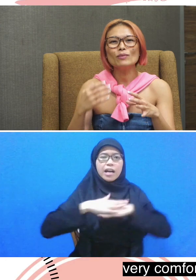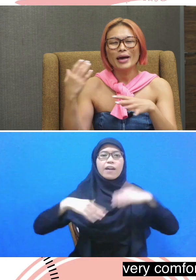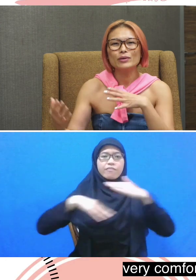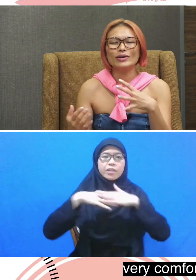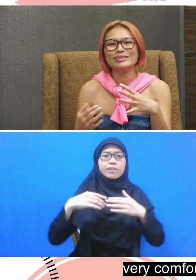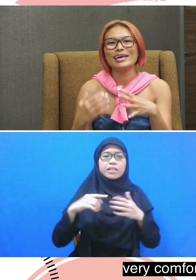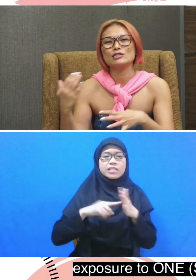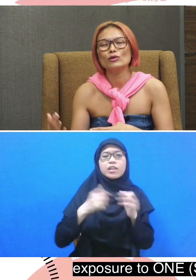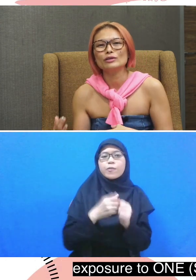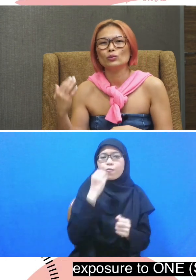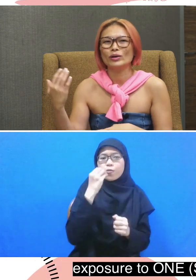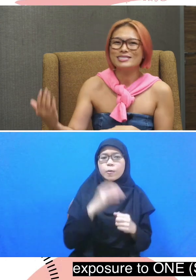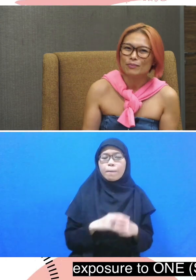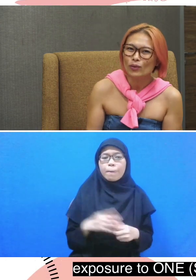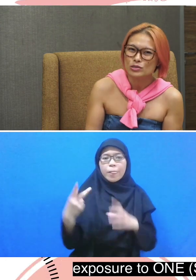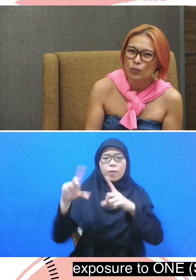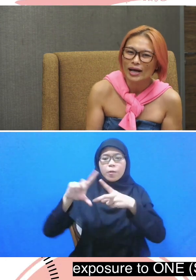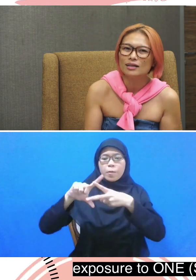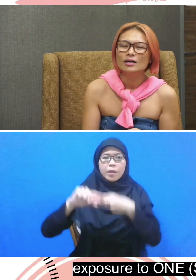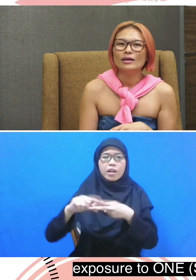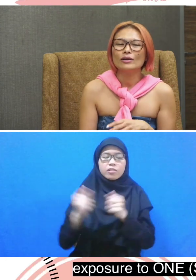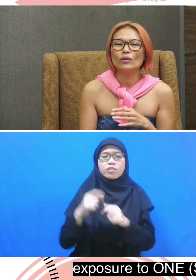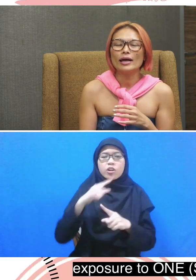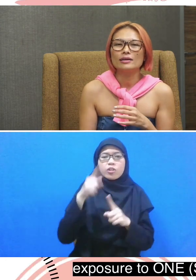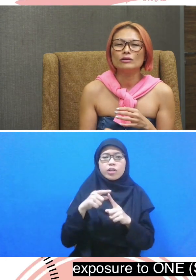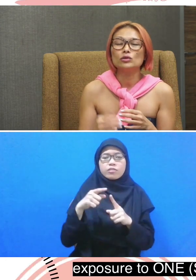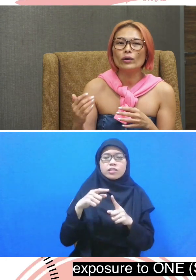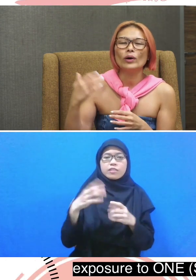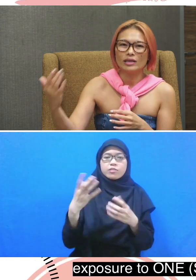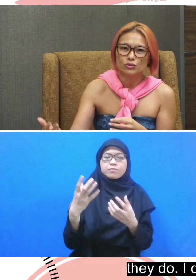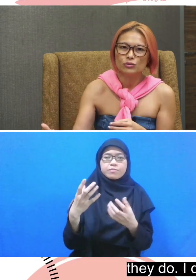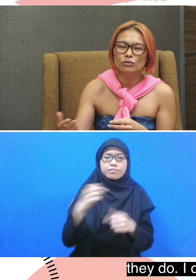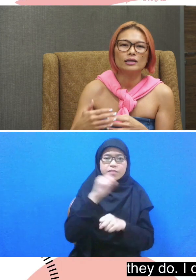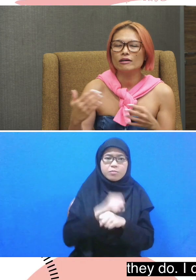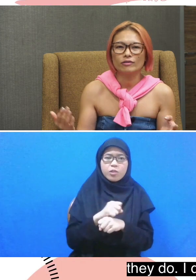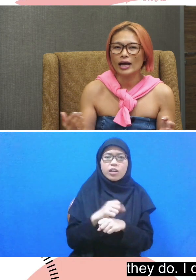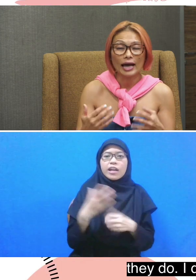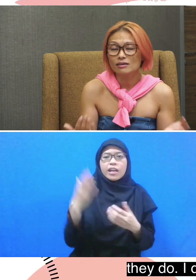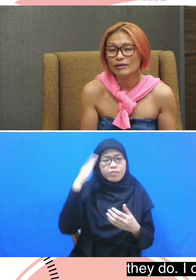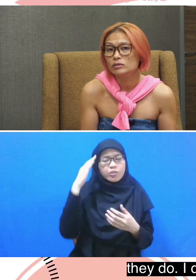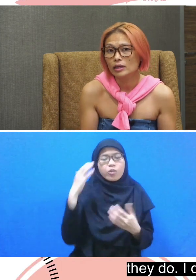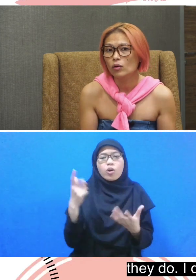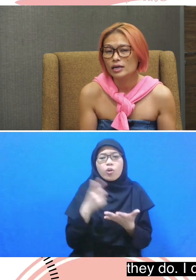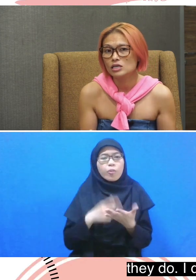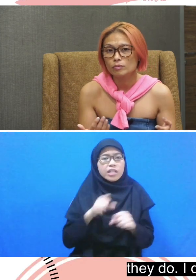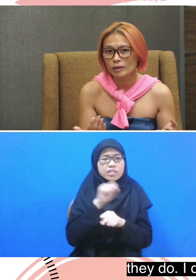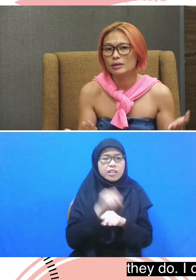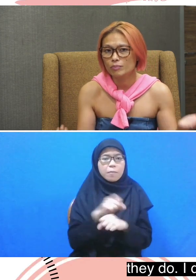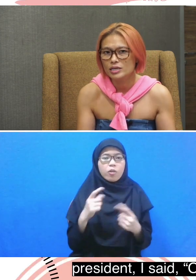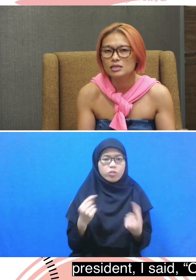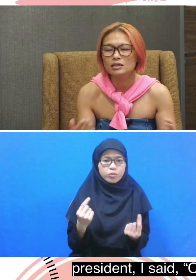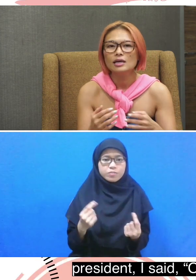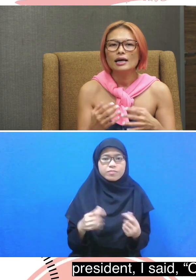so paired with the exposure to One Singapore as well, you know, and knowing what they do, and I didn't found that organization, but